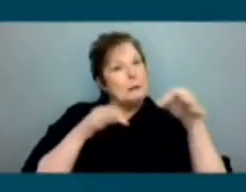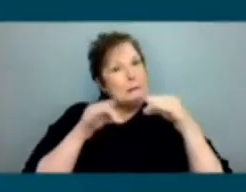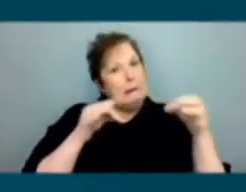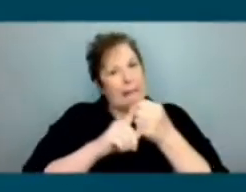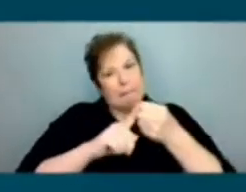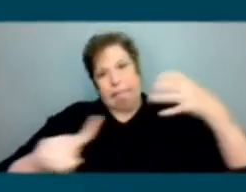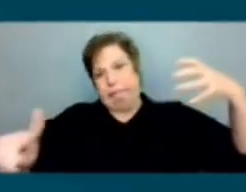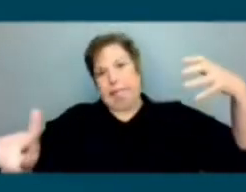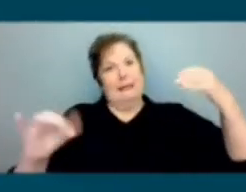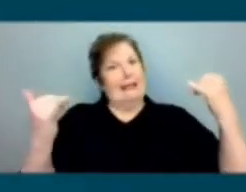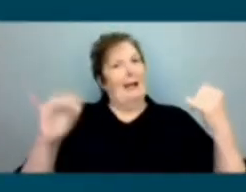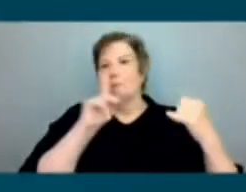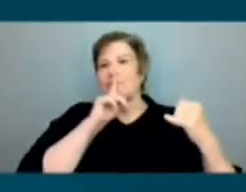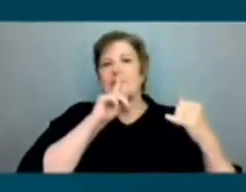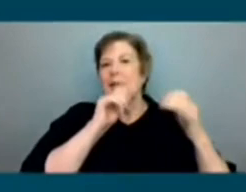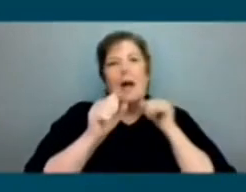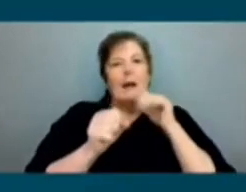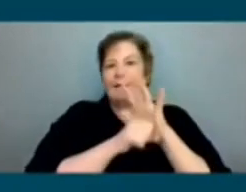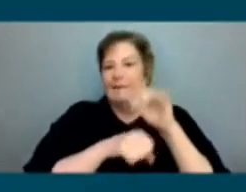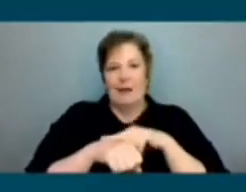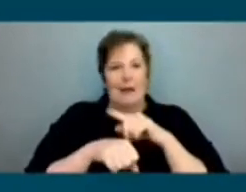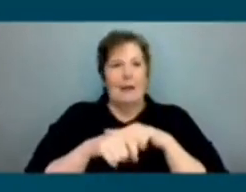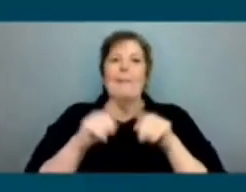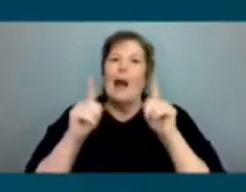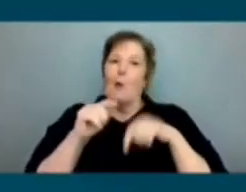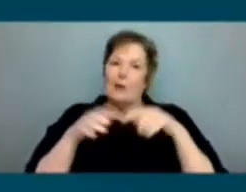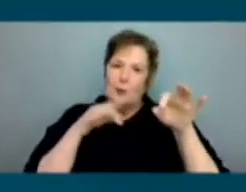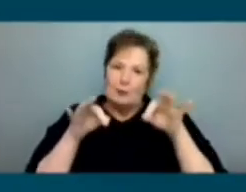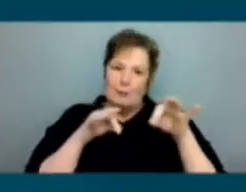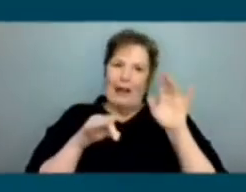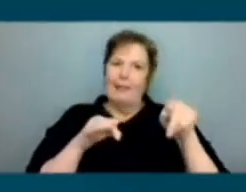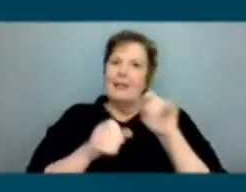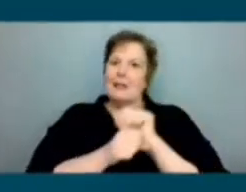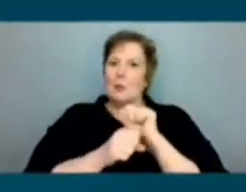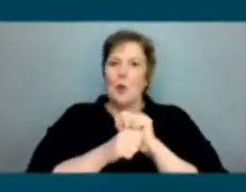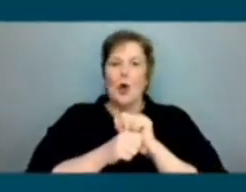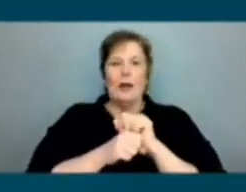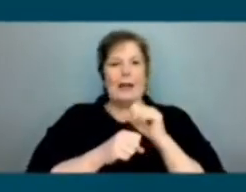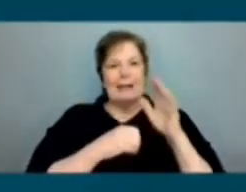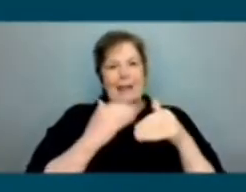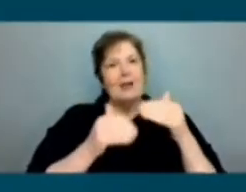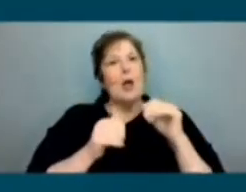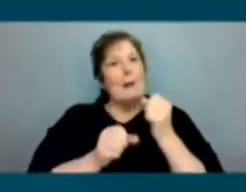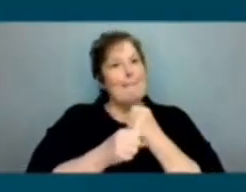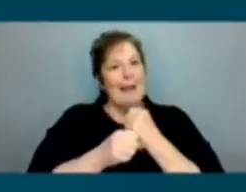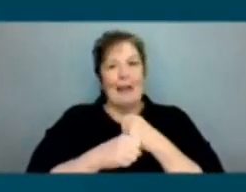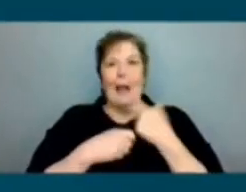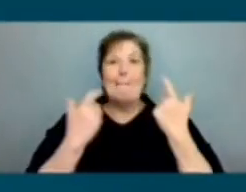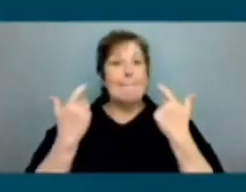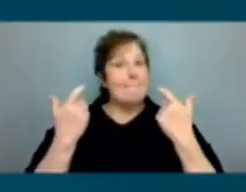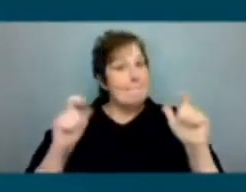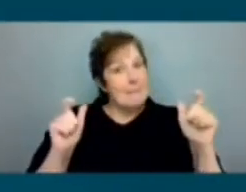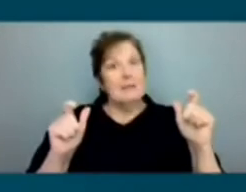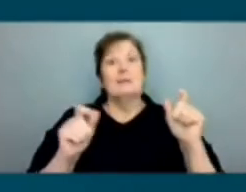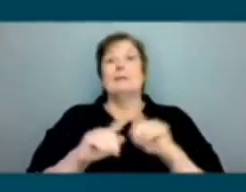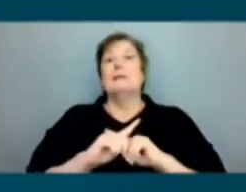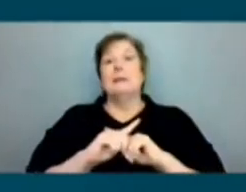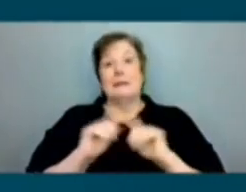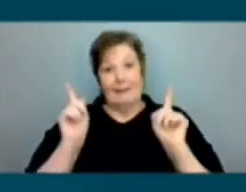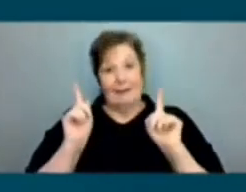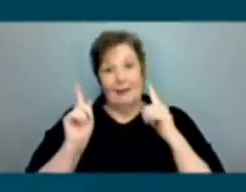I will just say that this work of the board is going to make a significant difference in